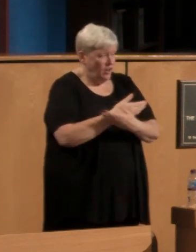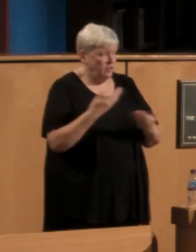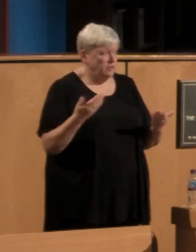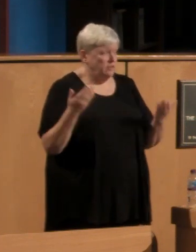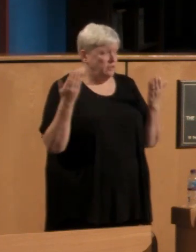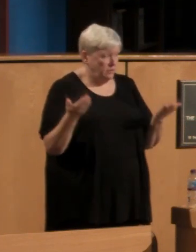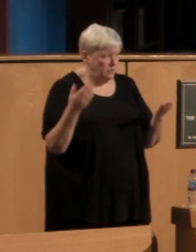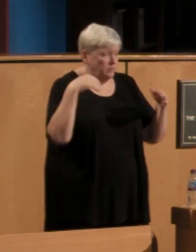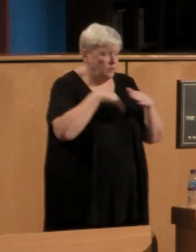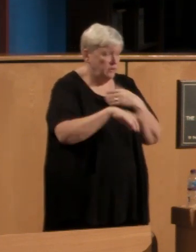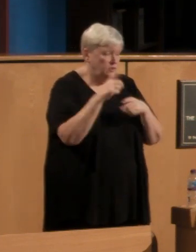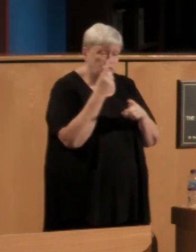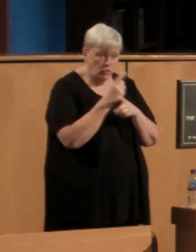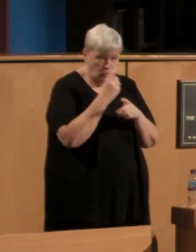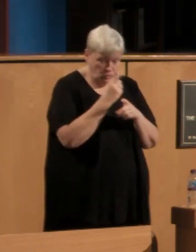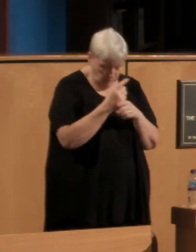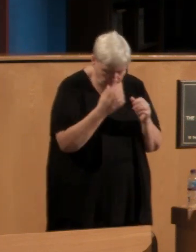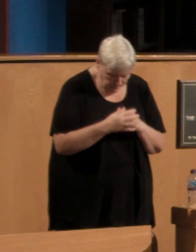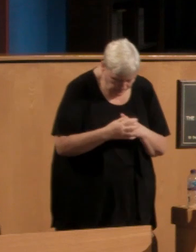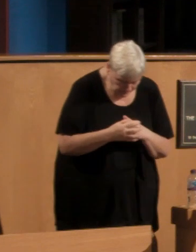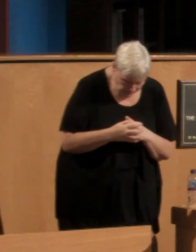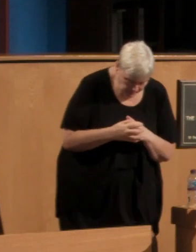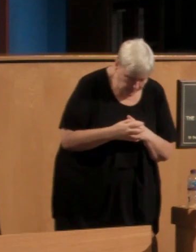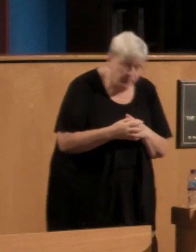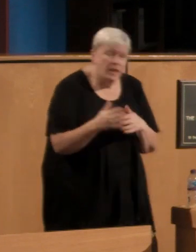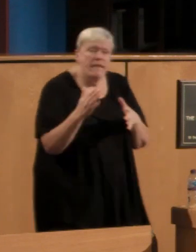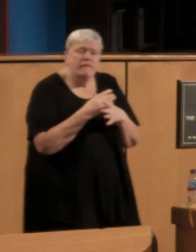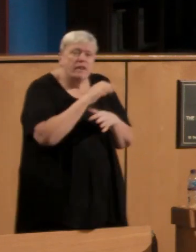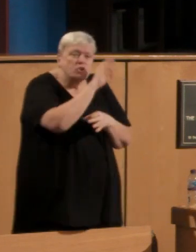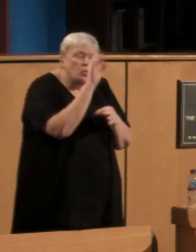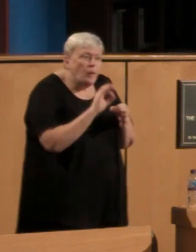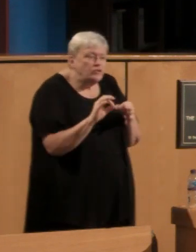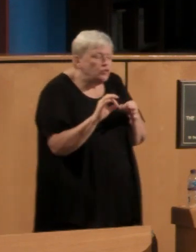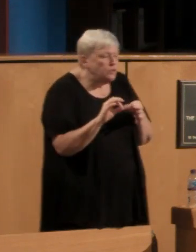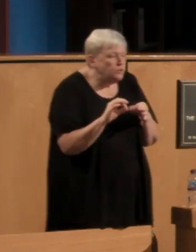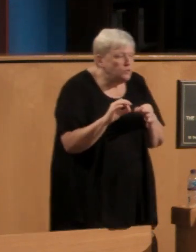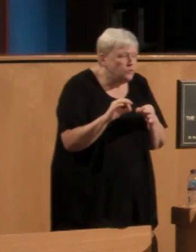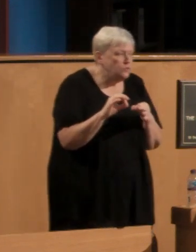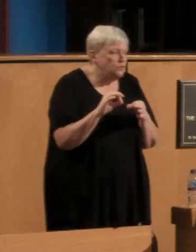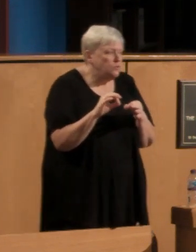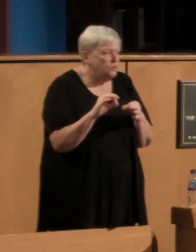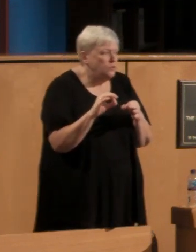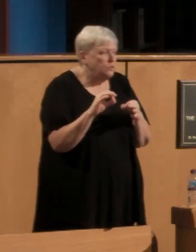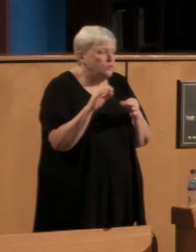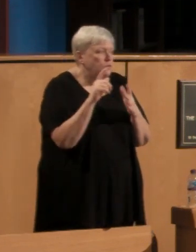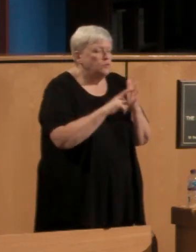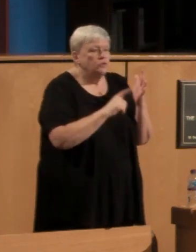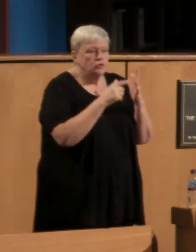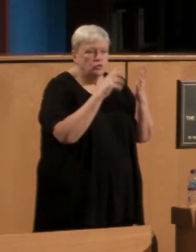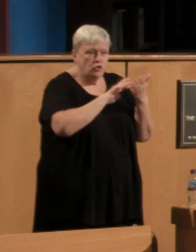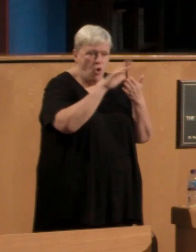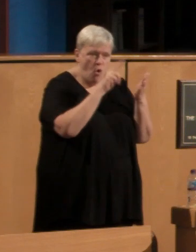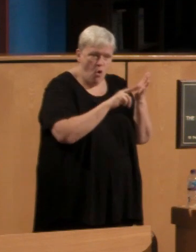will get into our discussion period. So the first question I'm going to address to Jonny, but is open to all of